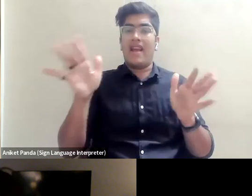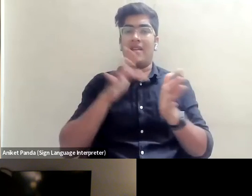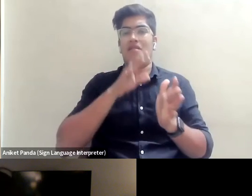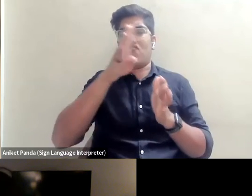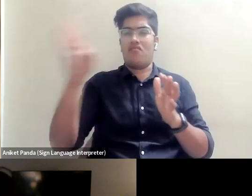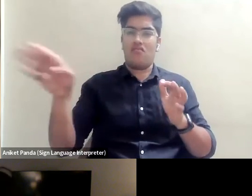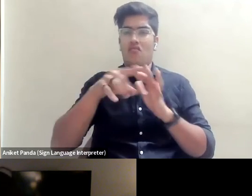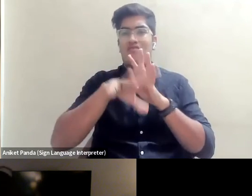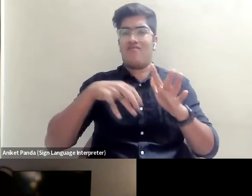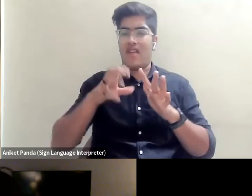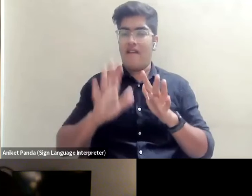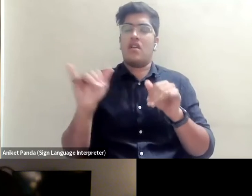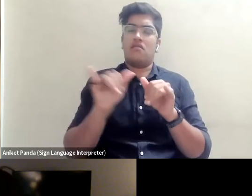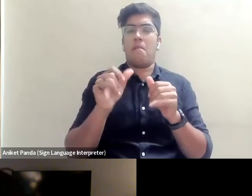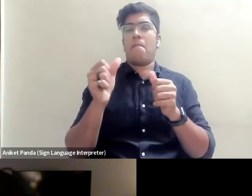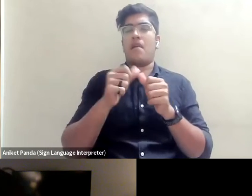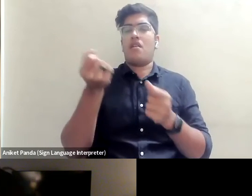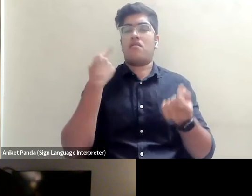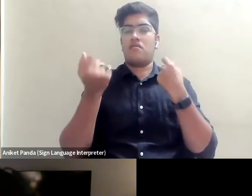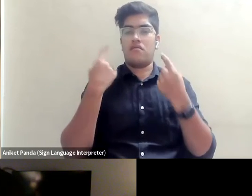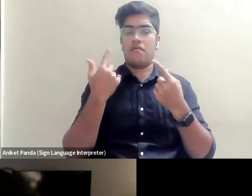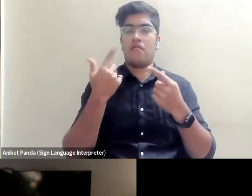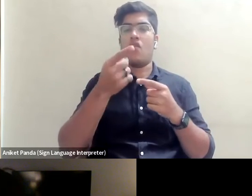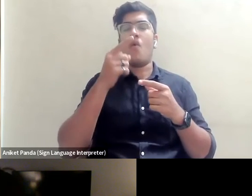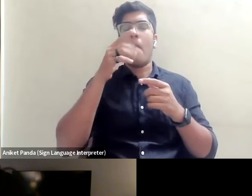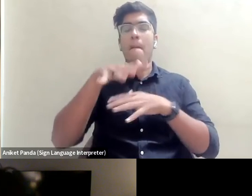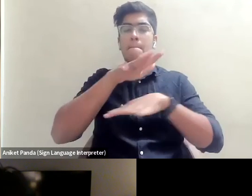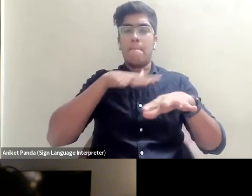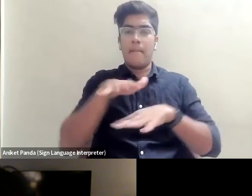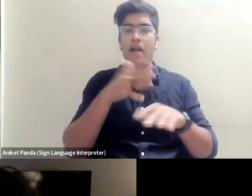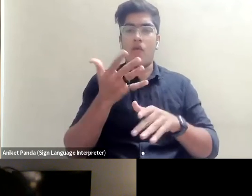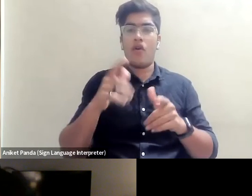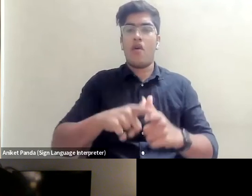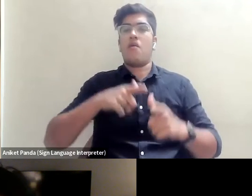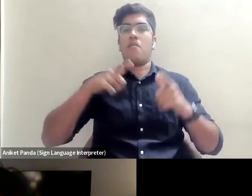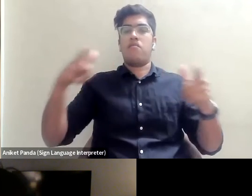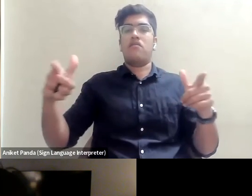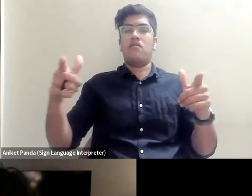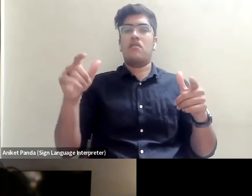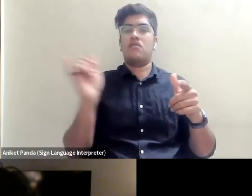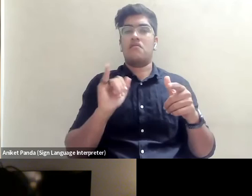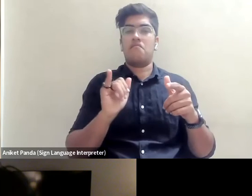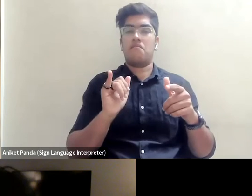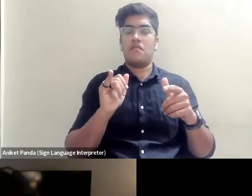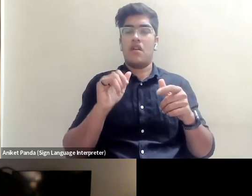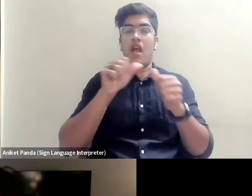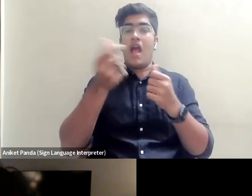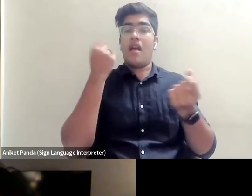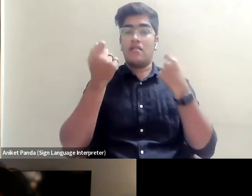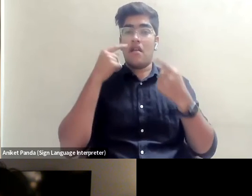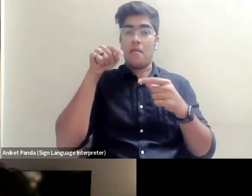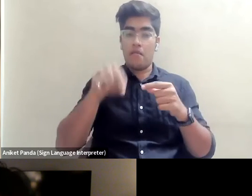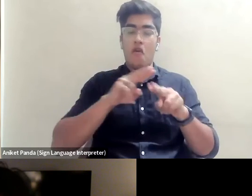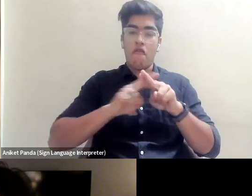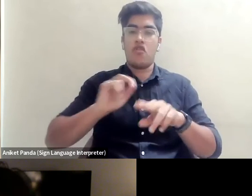So they sought to expand an administrative and bureaucratic presence in Assam, but they